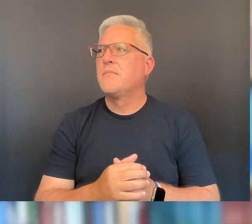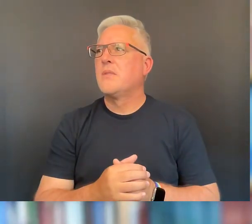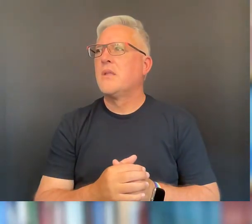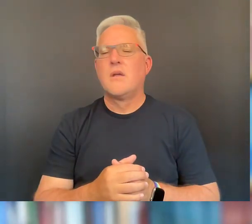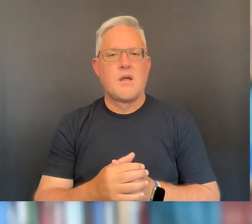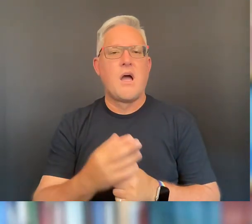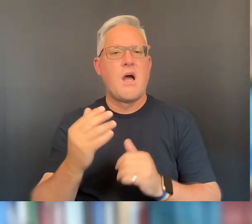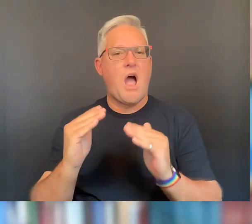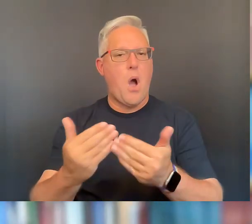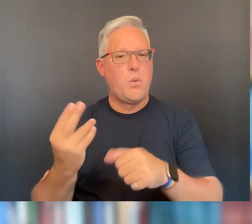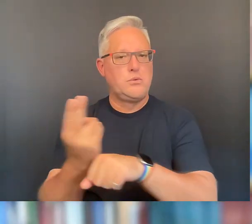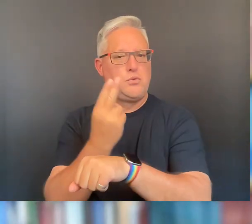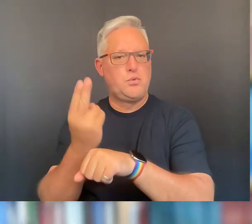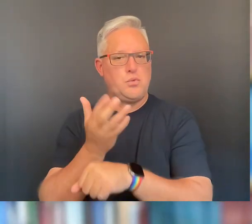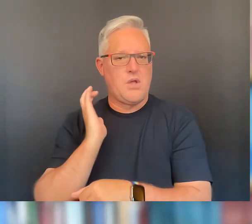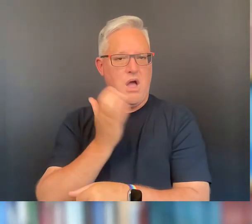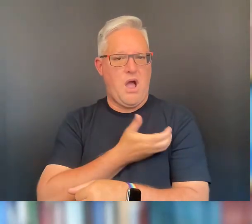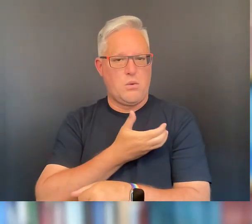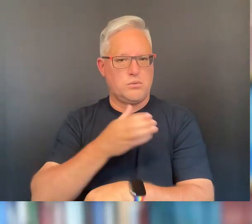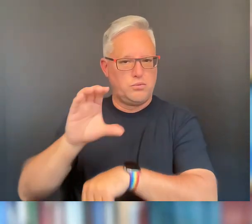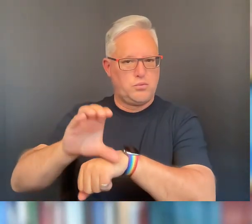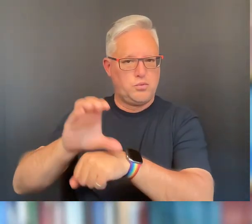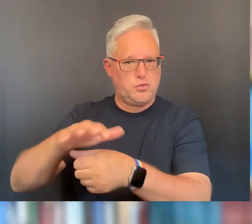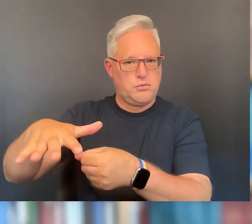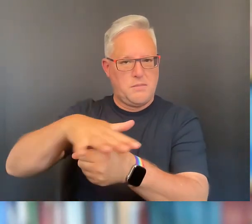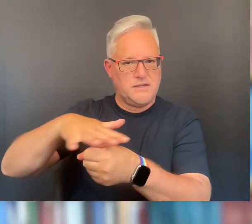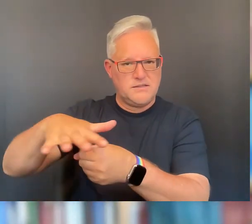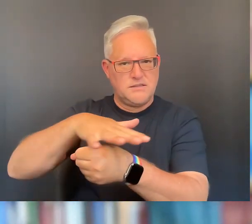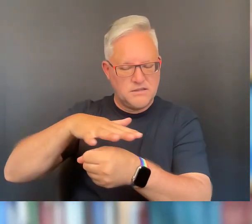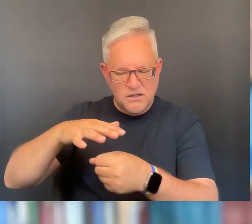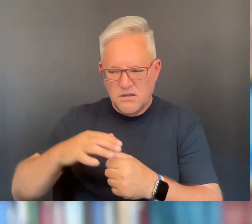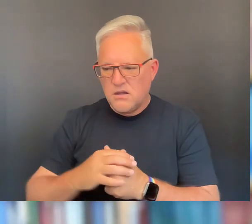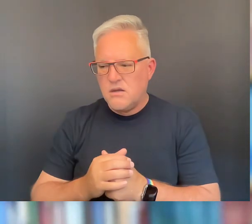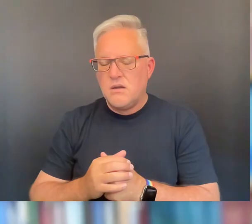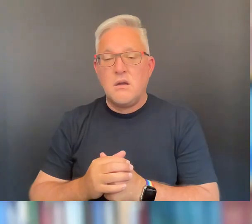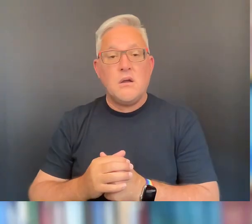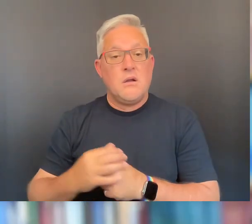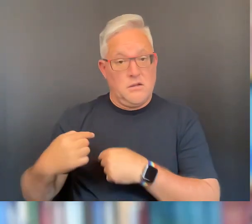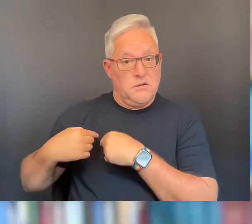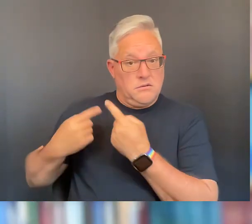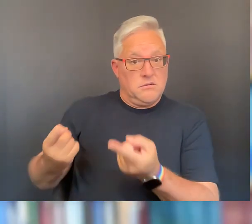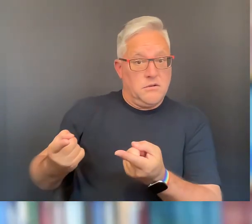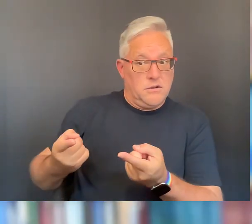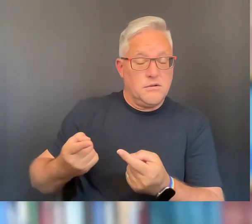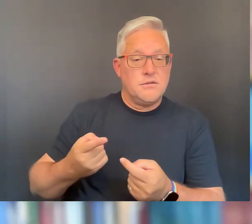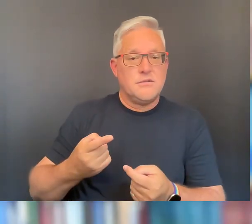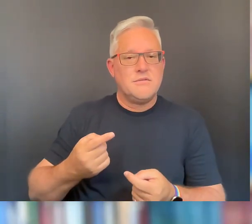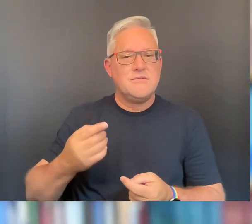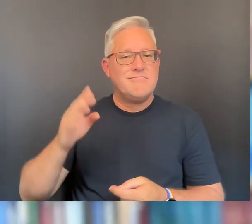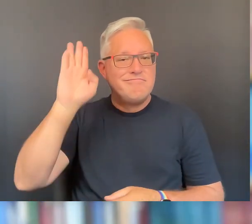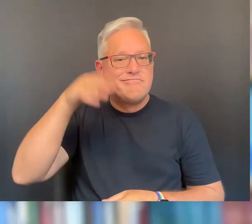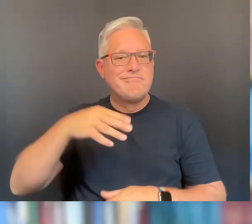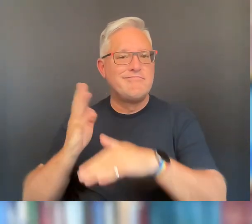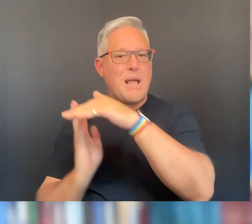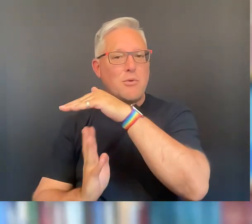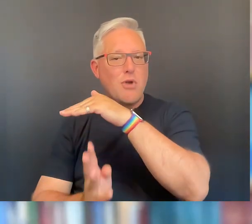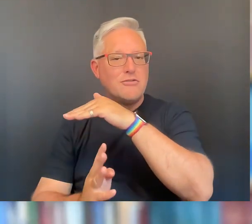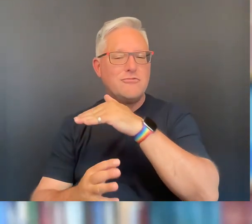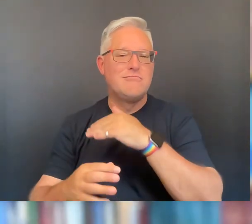facilitating use of space, especially with the recent focuses of the